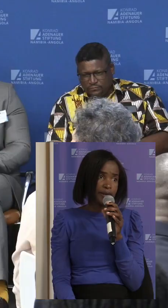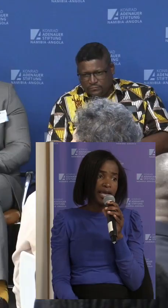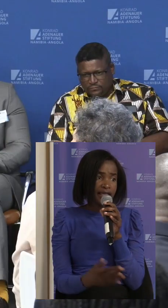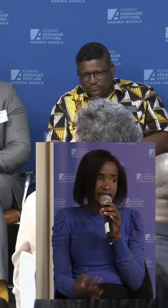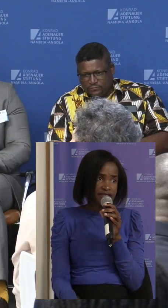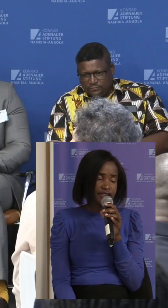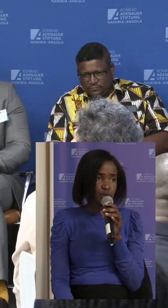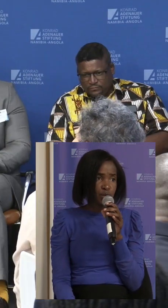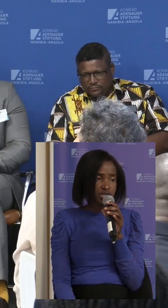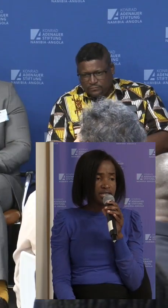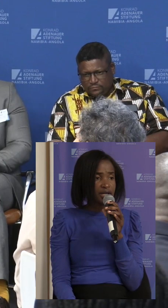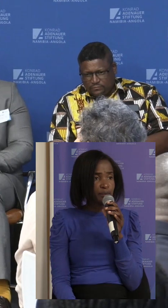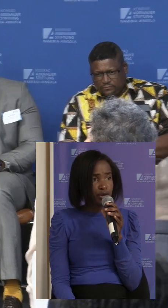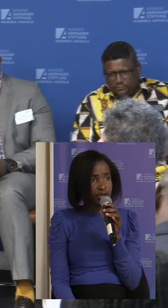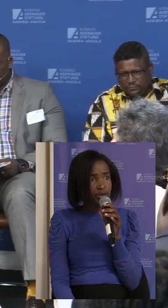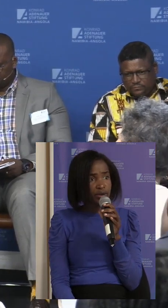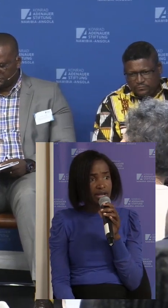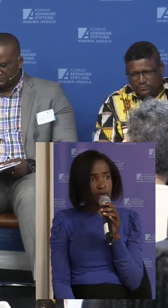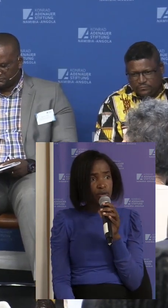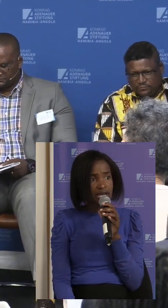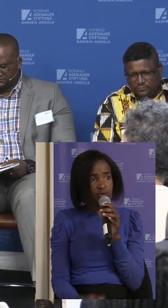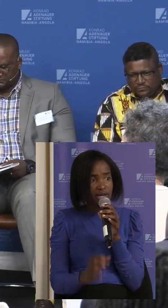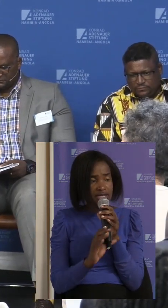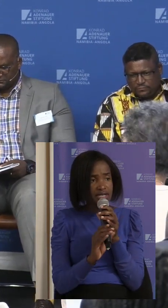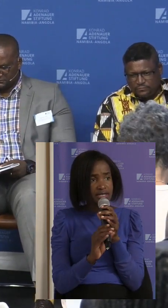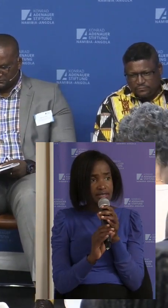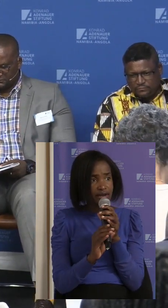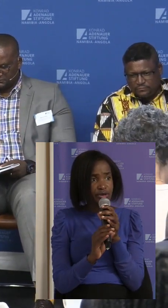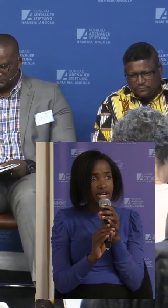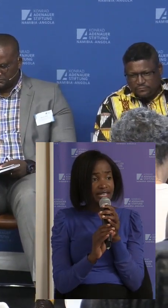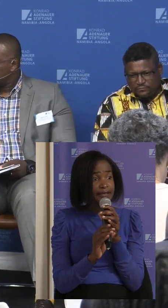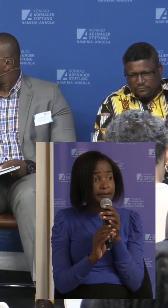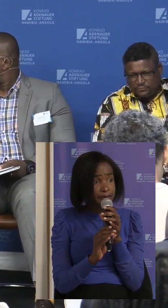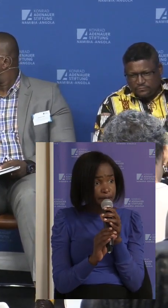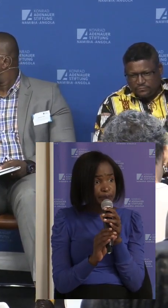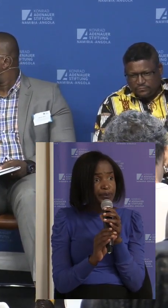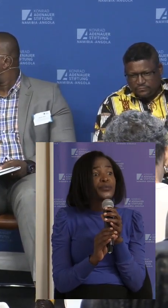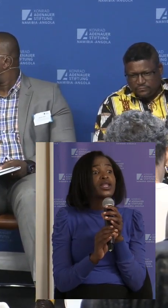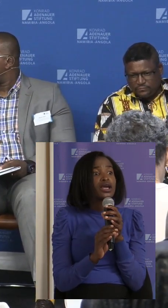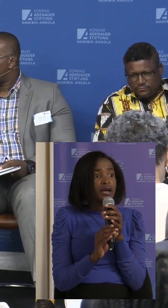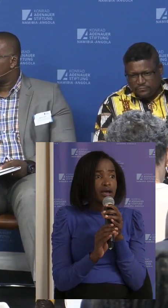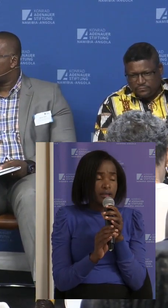properly. That's the first question. The second point that I would like to ask is regarding,